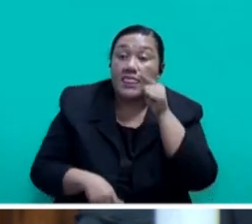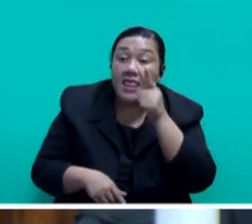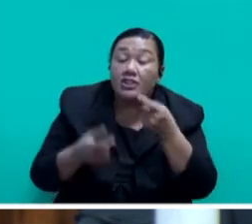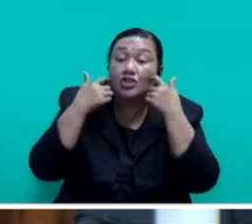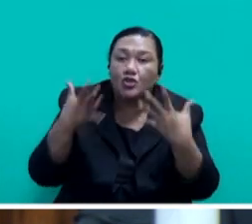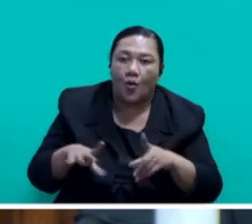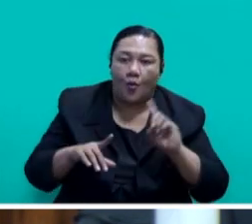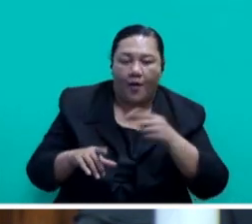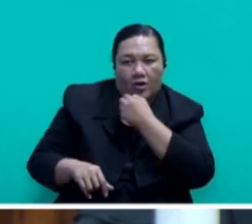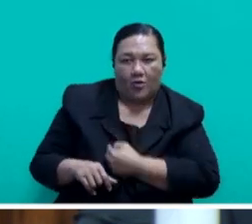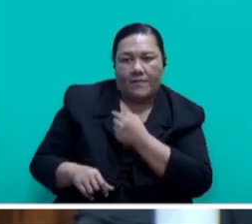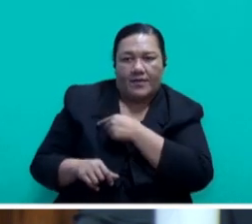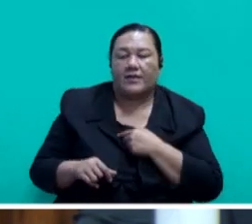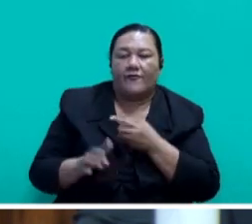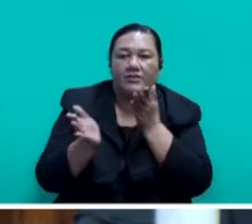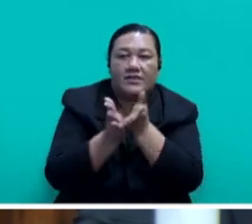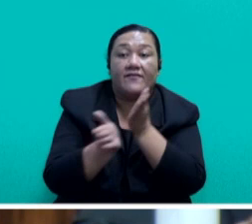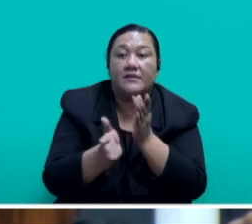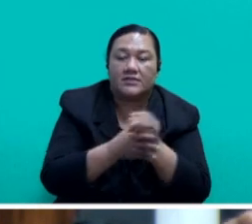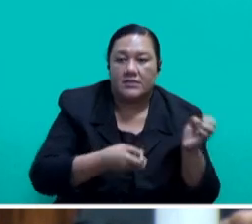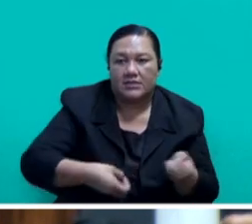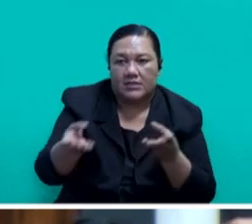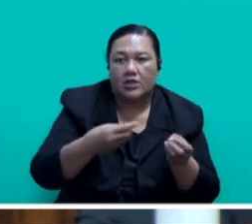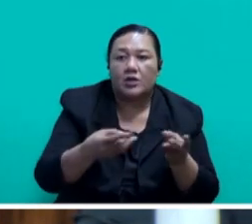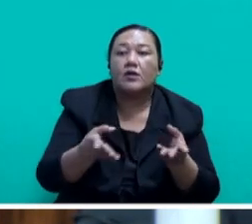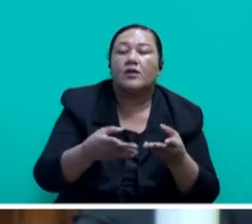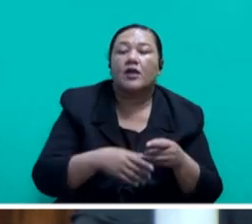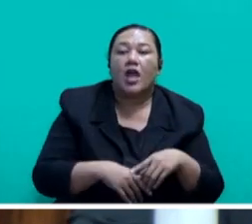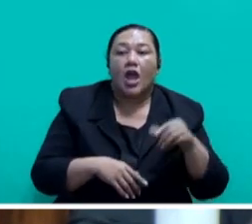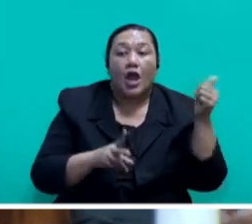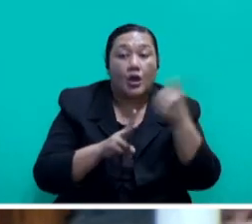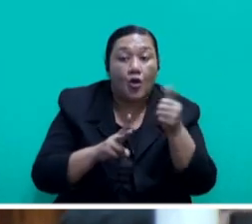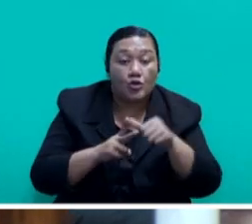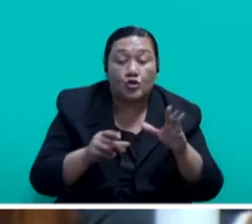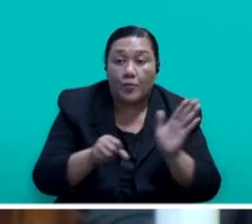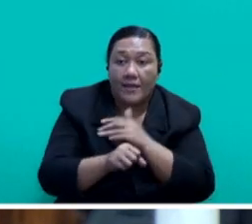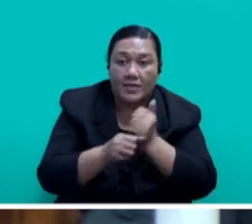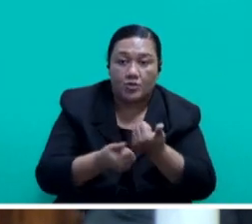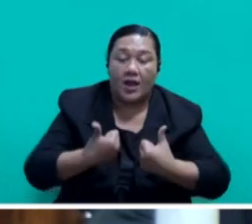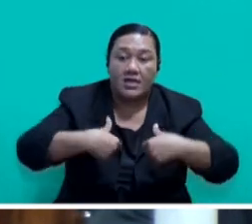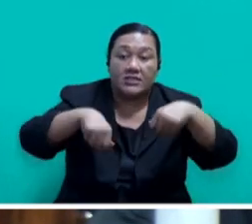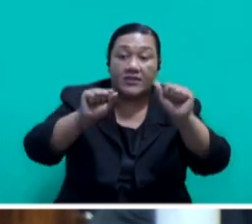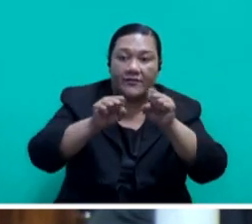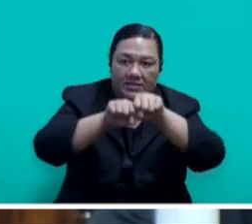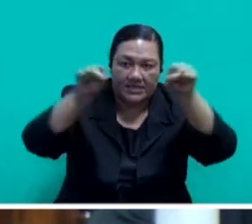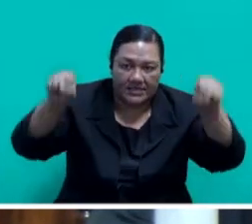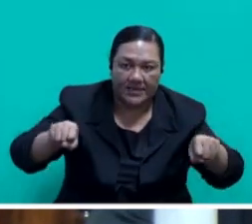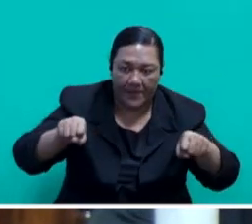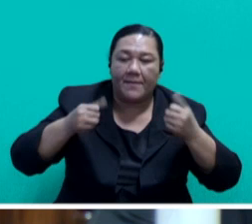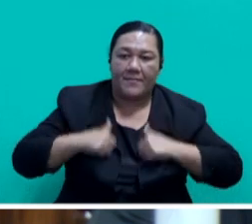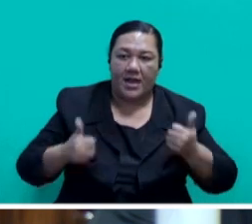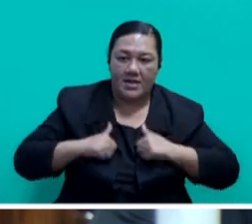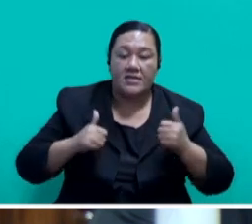to efficient delivery service, but also underscore our unwavering dedication to fostering a system of governance